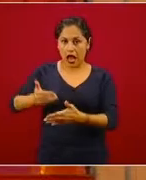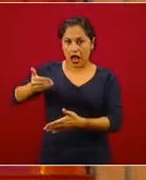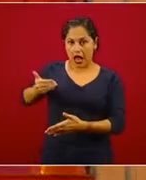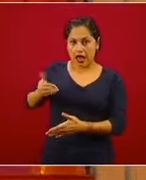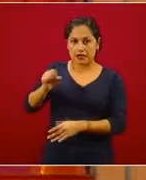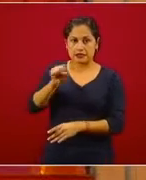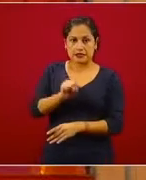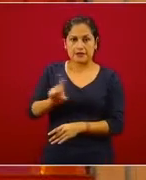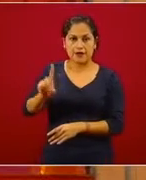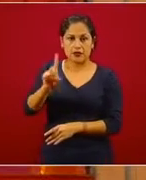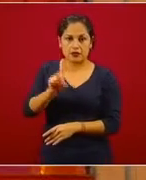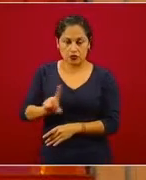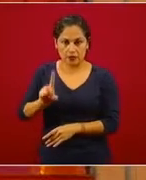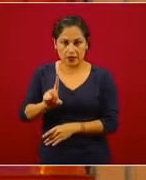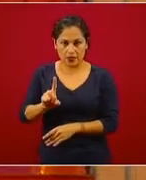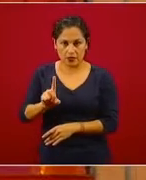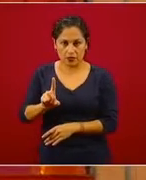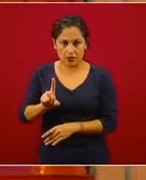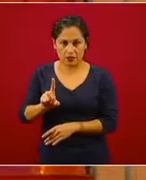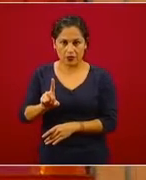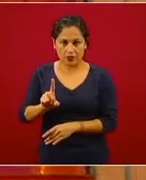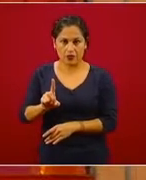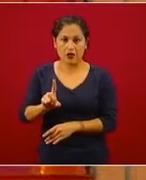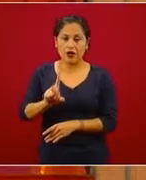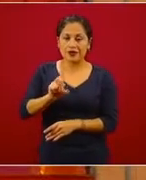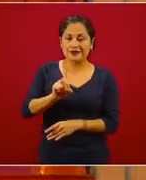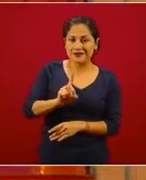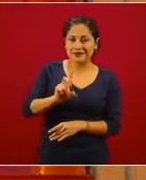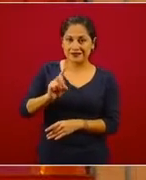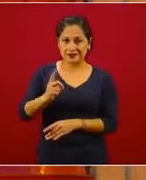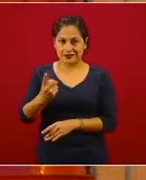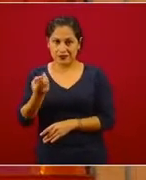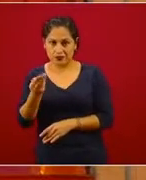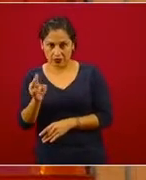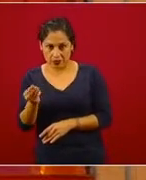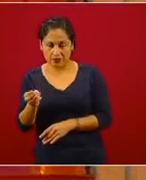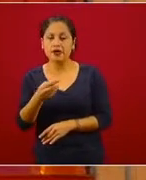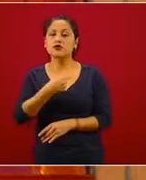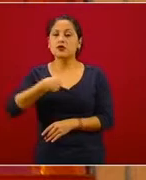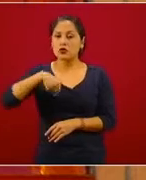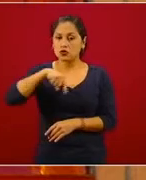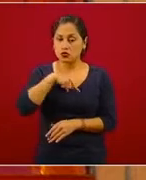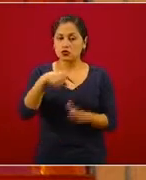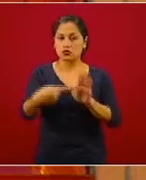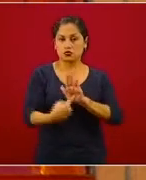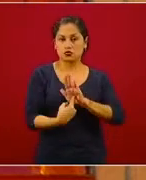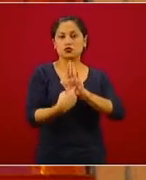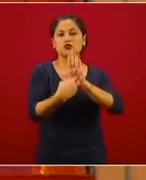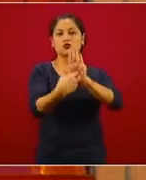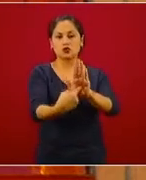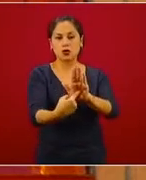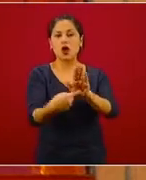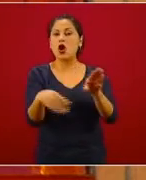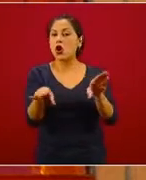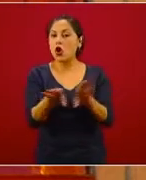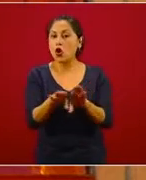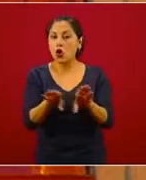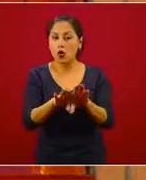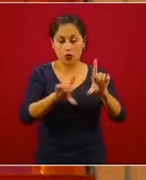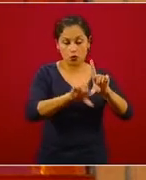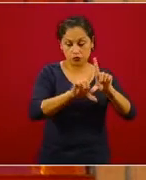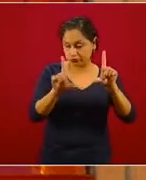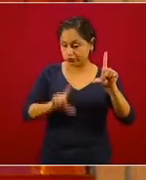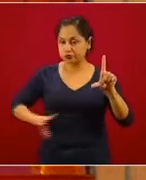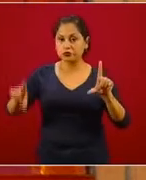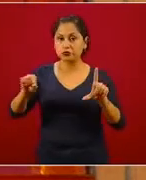before June 1st, the weekend before June 1st, Monday, June 1st, we're going to show you which